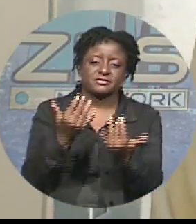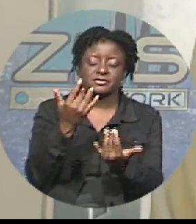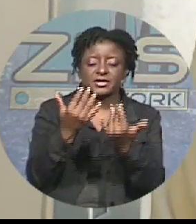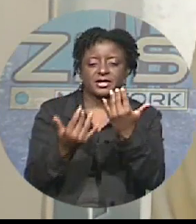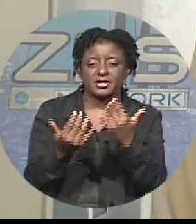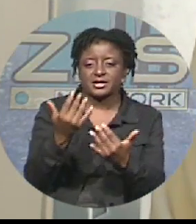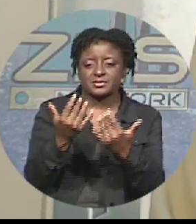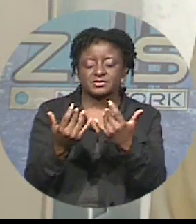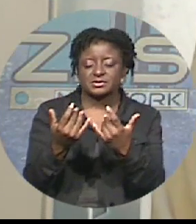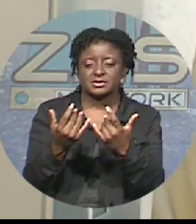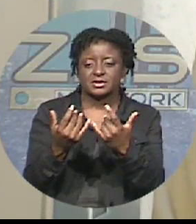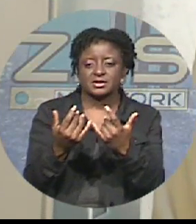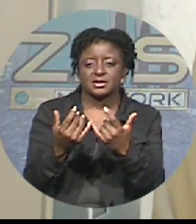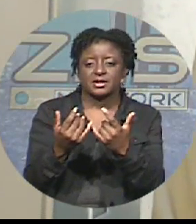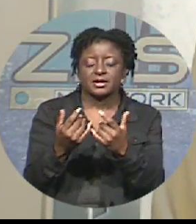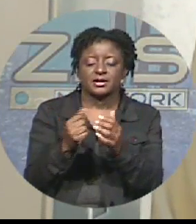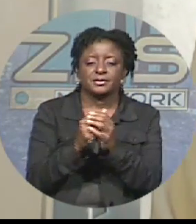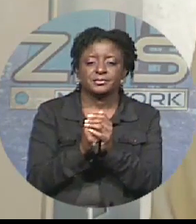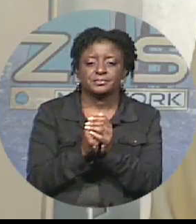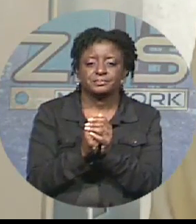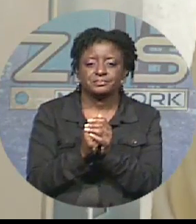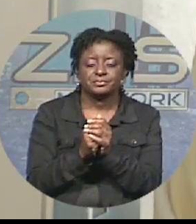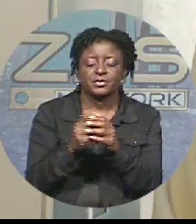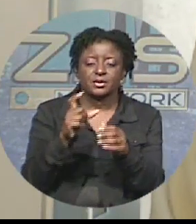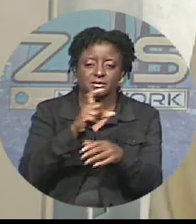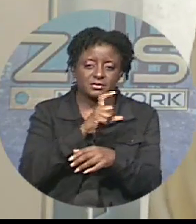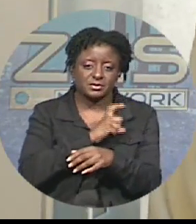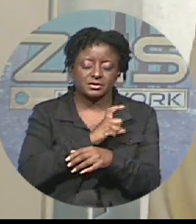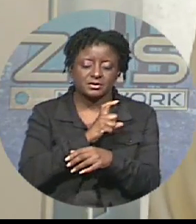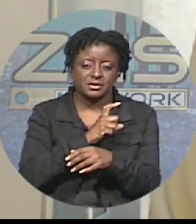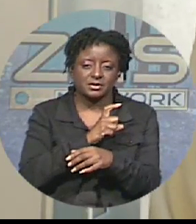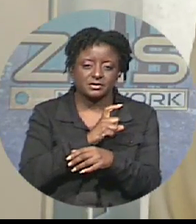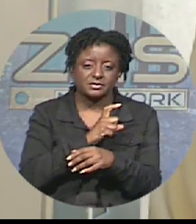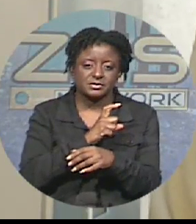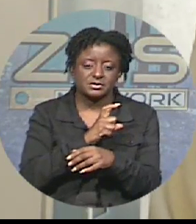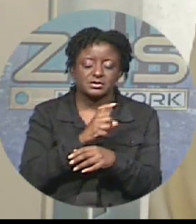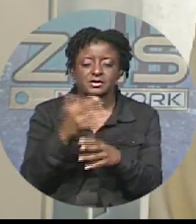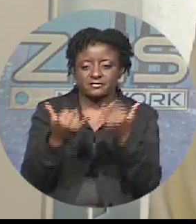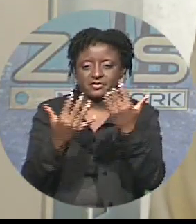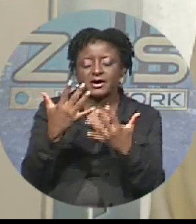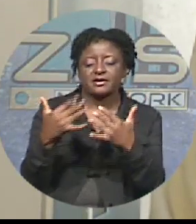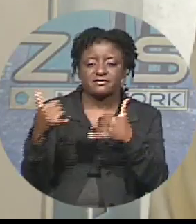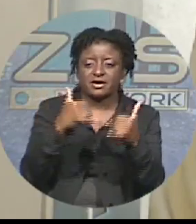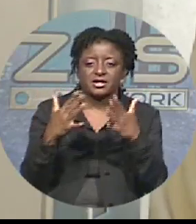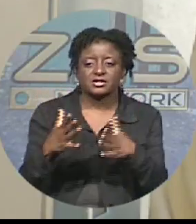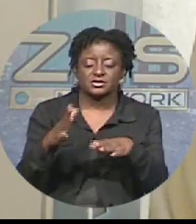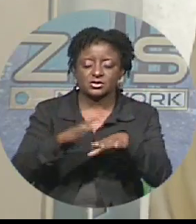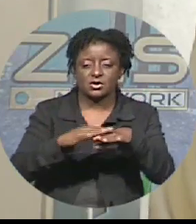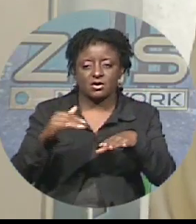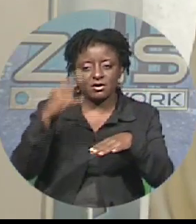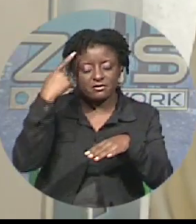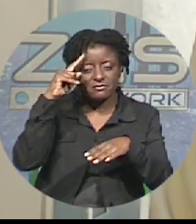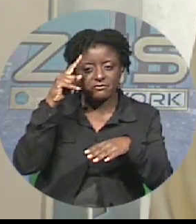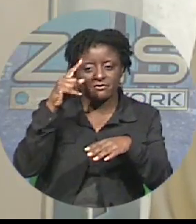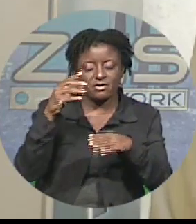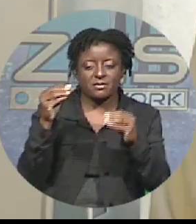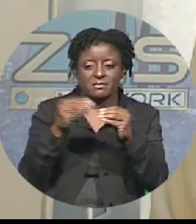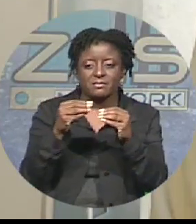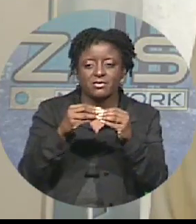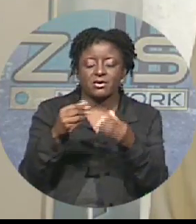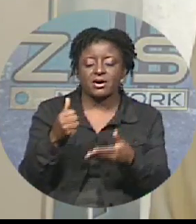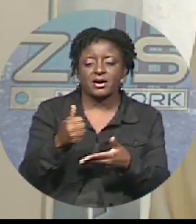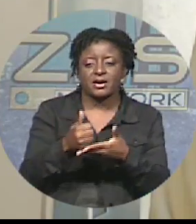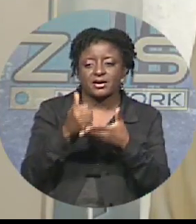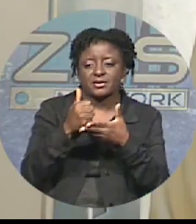used for office purposes. Officers immediately called for backup, and there was a unit which joined them from headquarters,